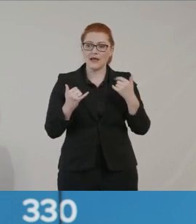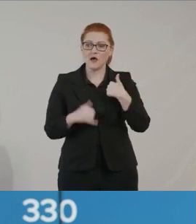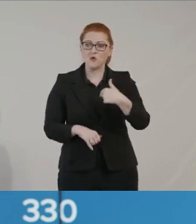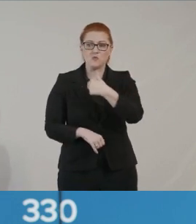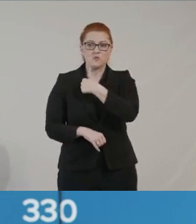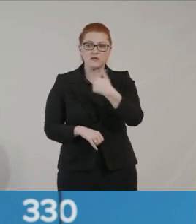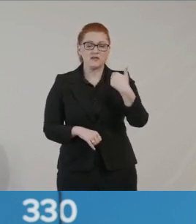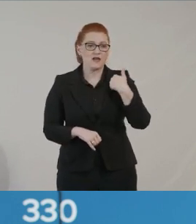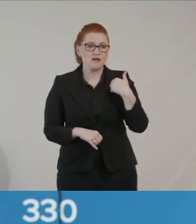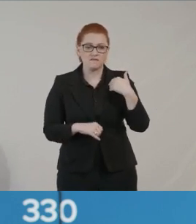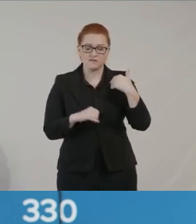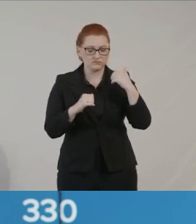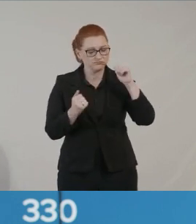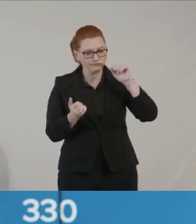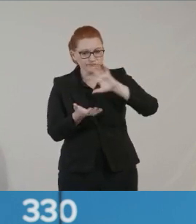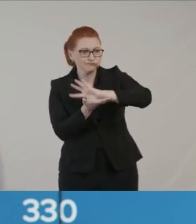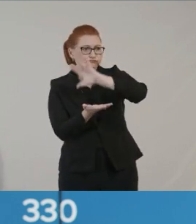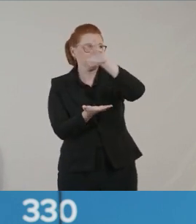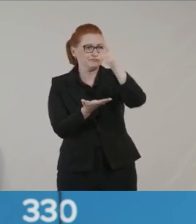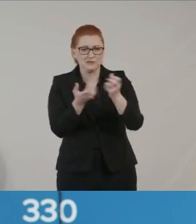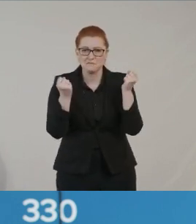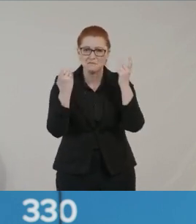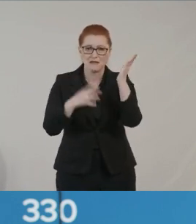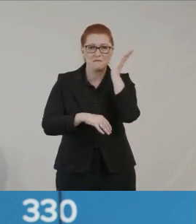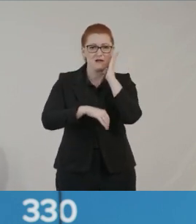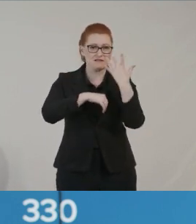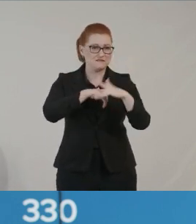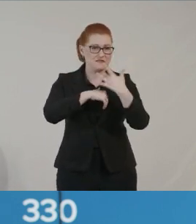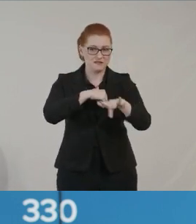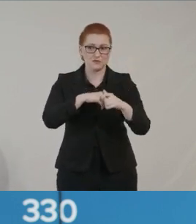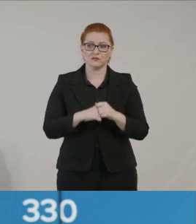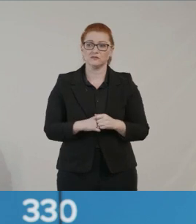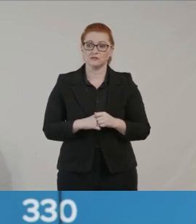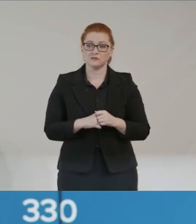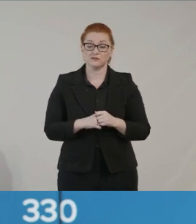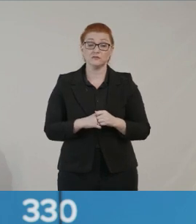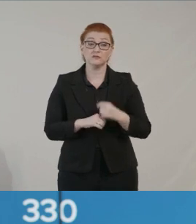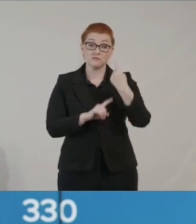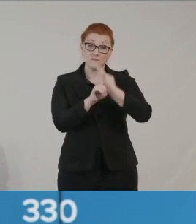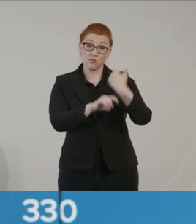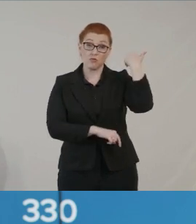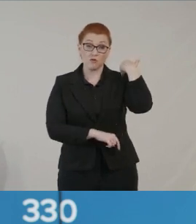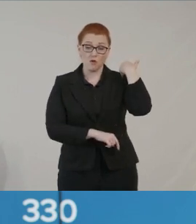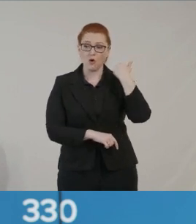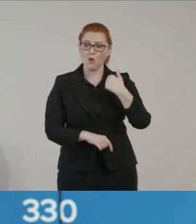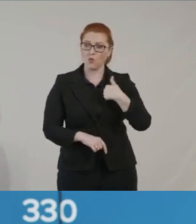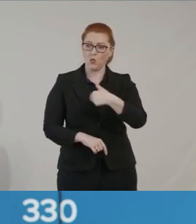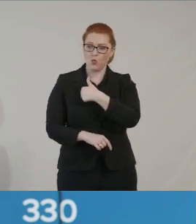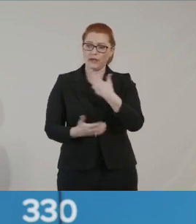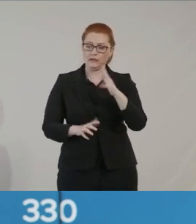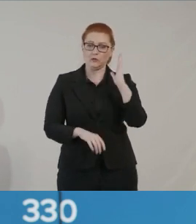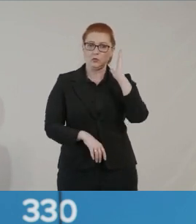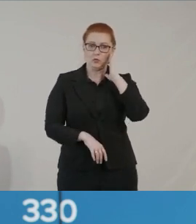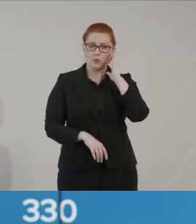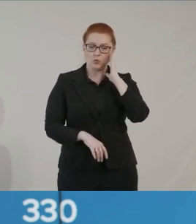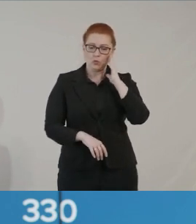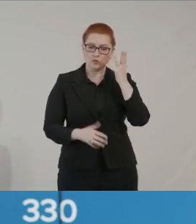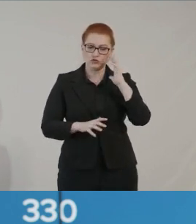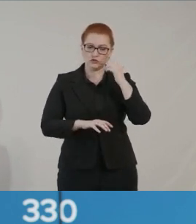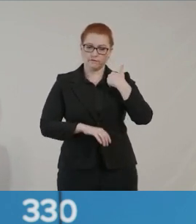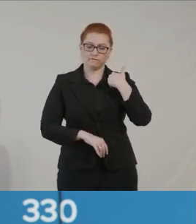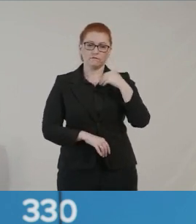beds available as needed. 45 days ago, we were aware of 330 ventilators in the state of